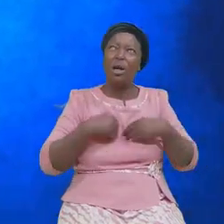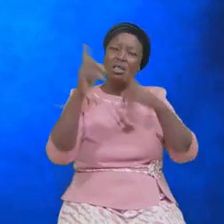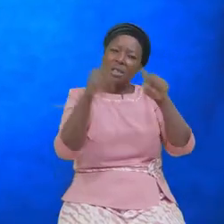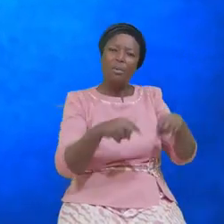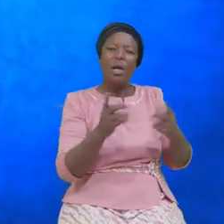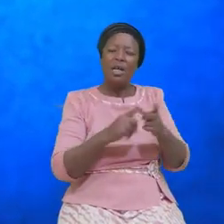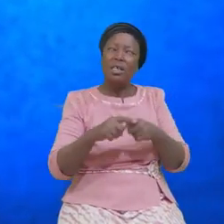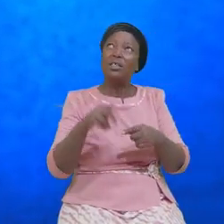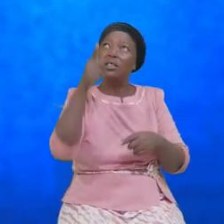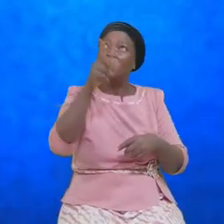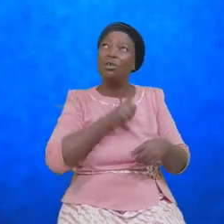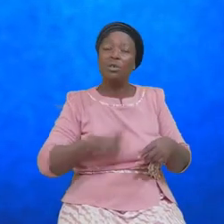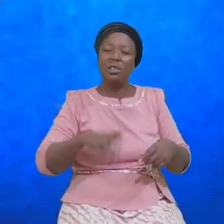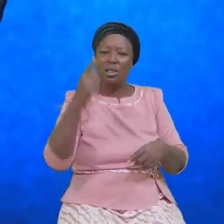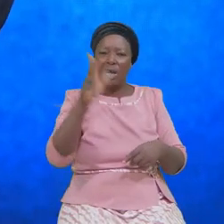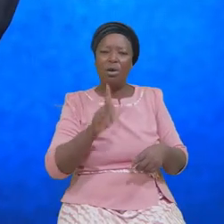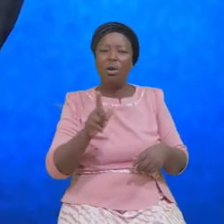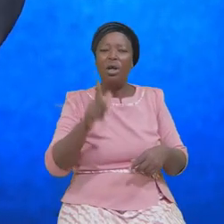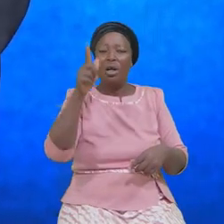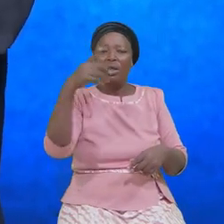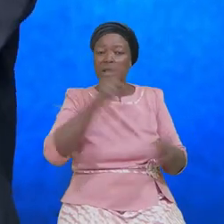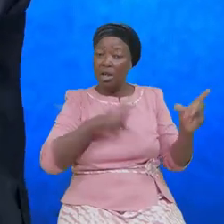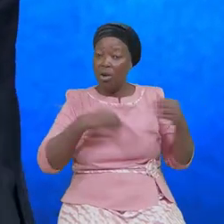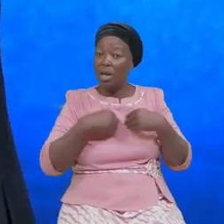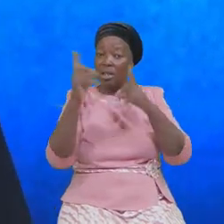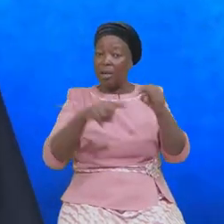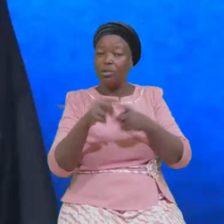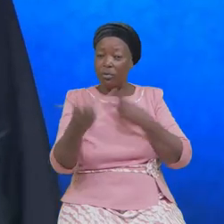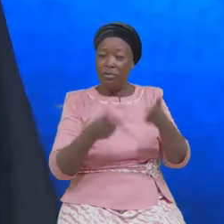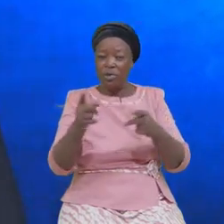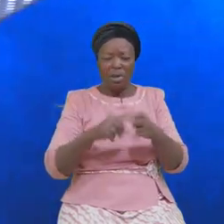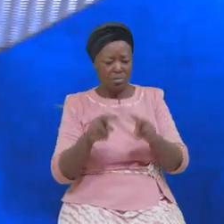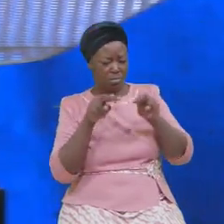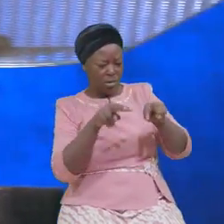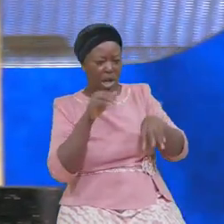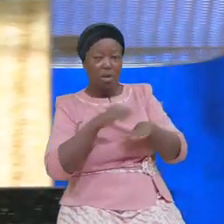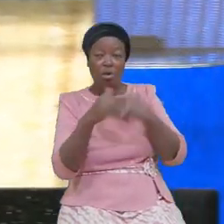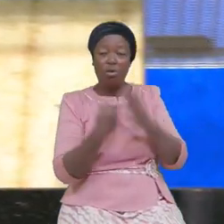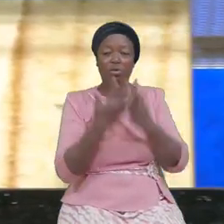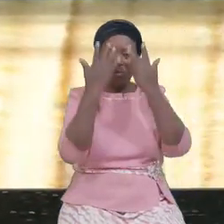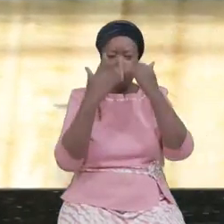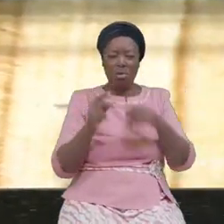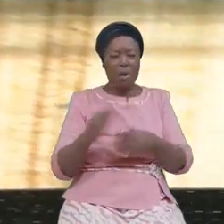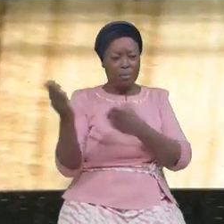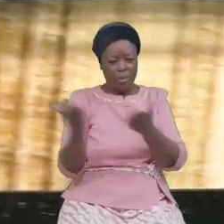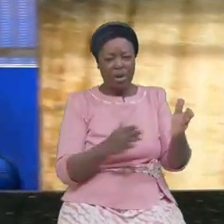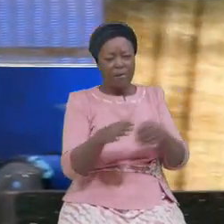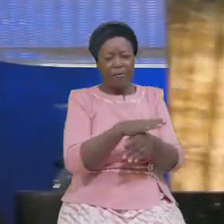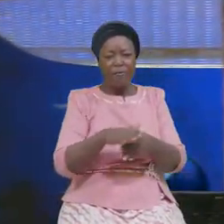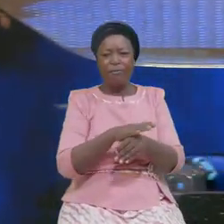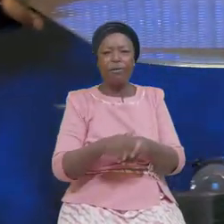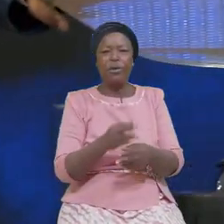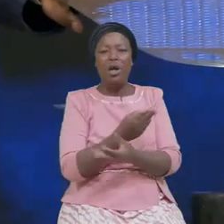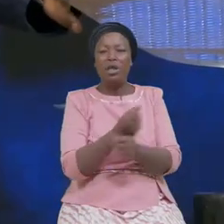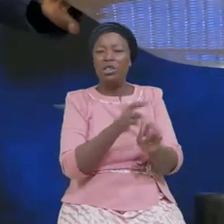to visit you. He has come to look at your predicaments. He has come to bring full redemption unto you. The